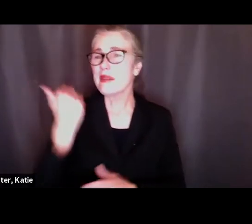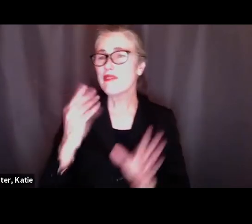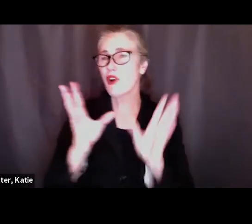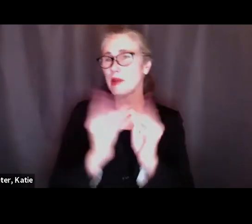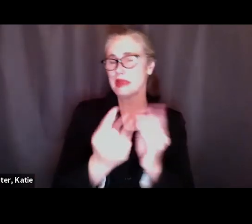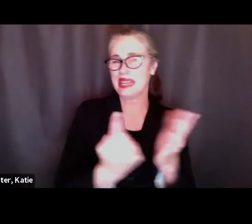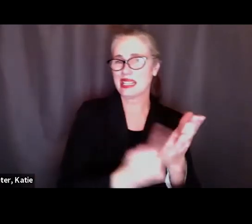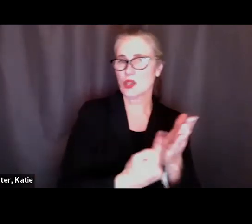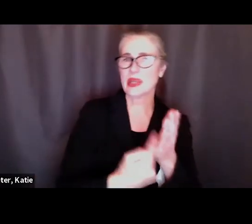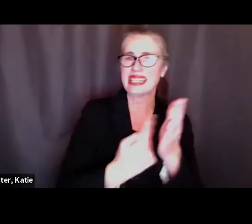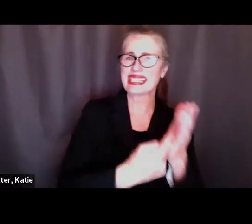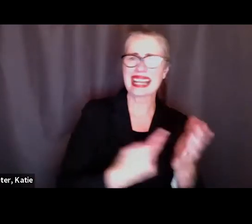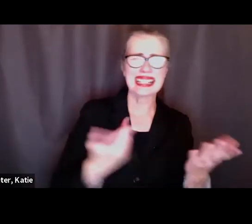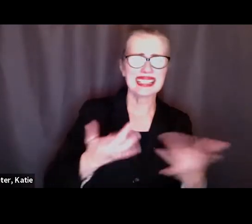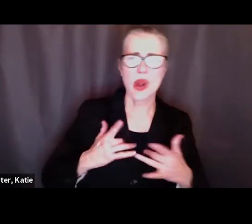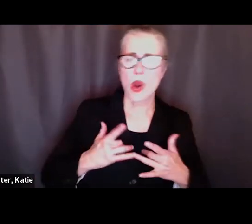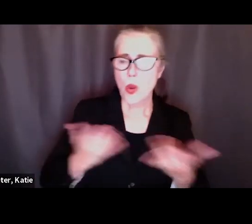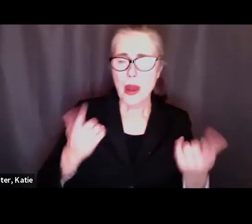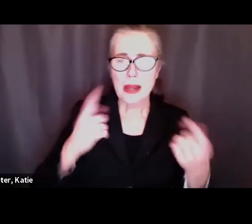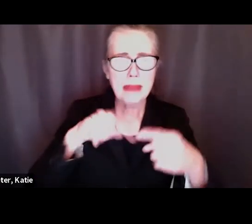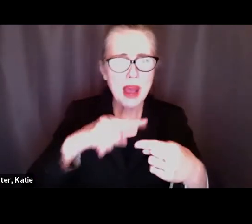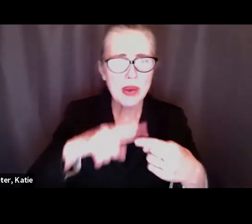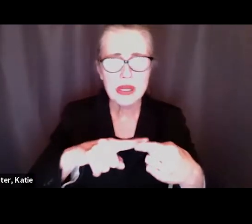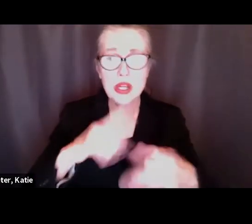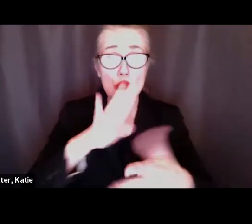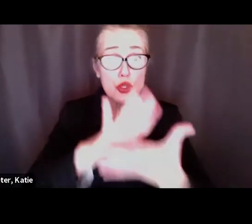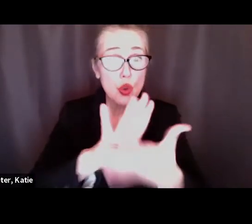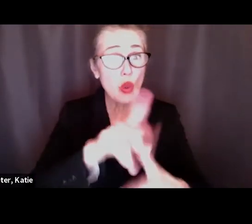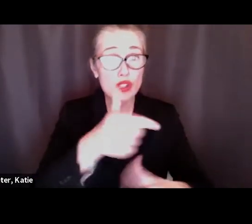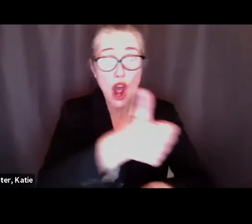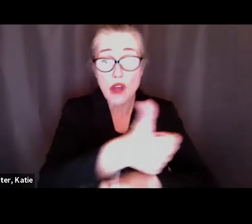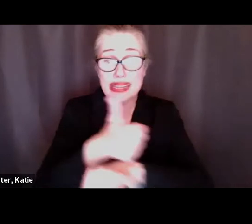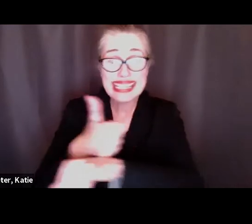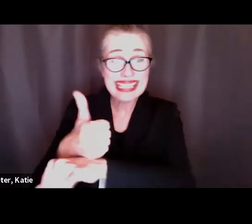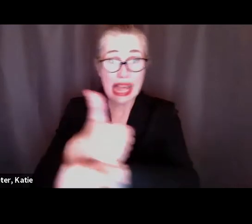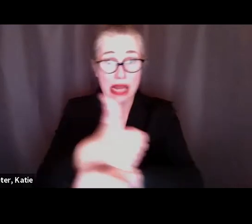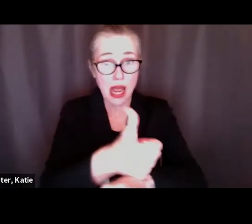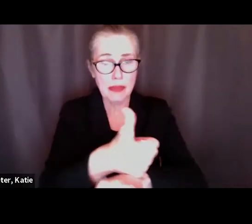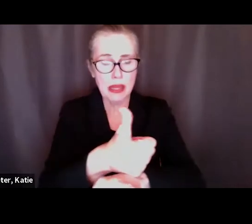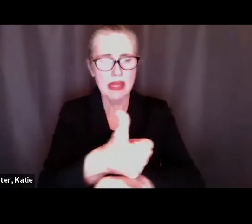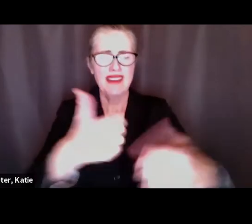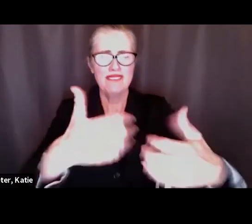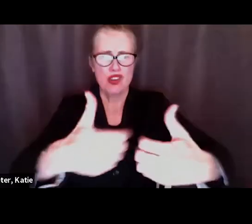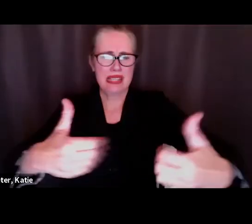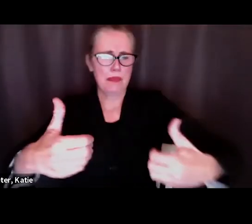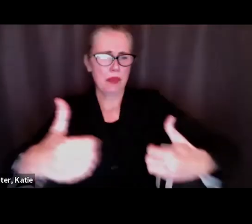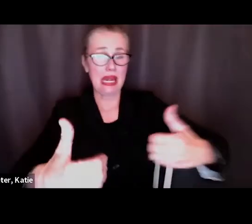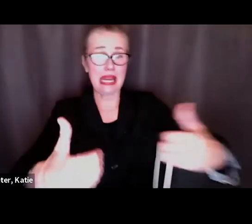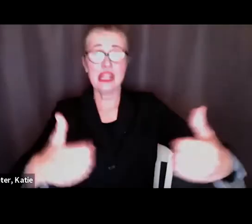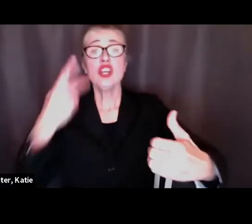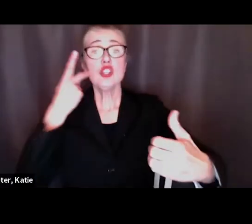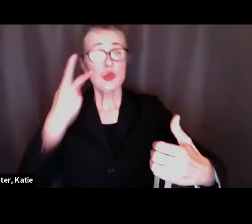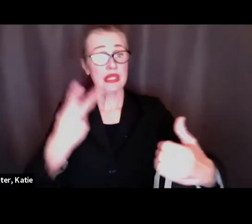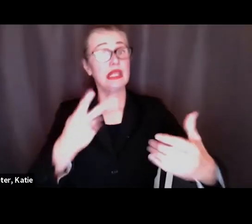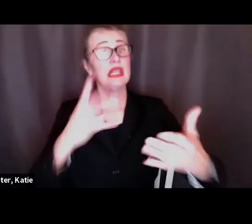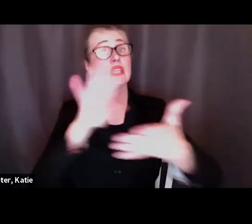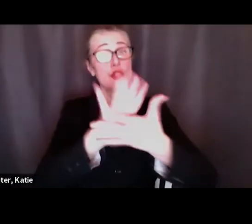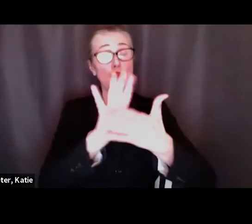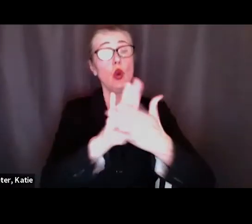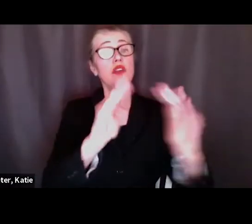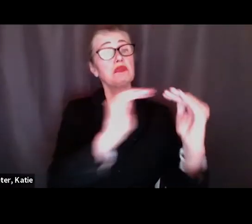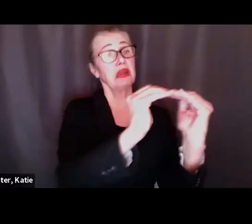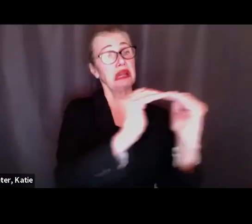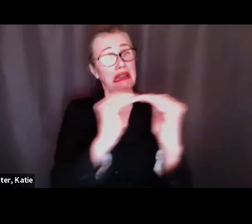is school sites and so when looking at this there is a distribution of school sites across all trustee